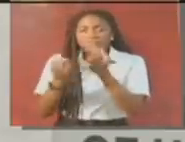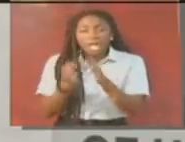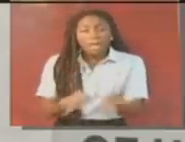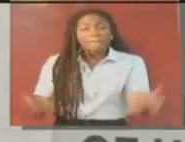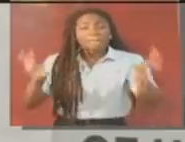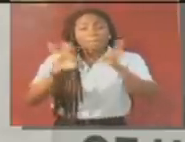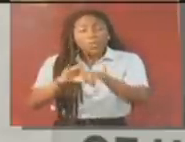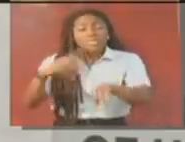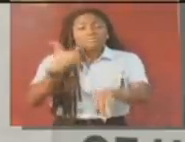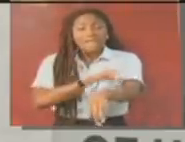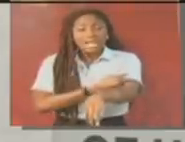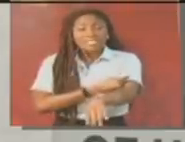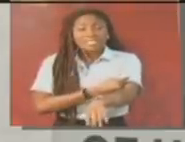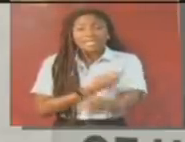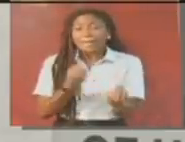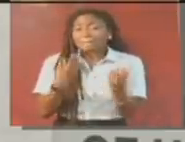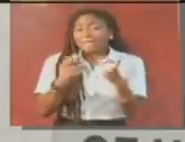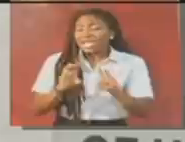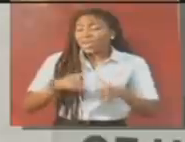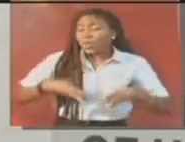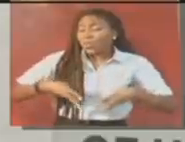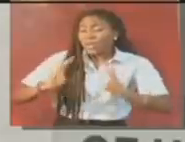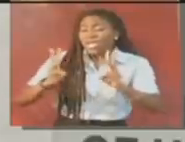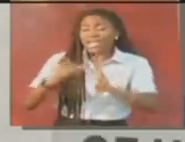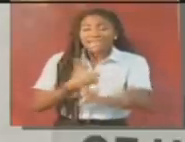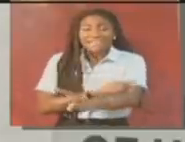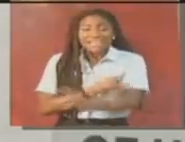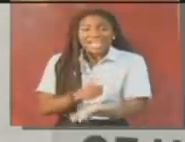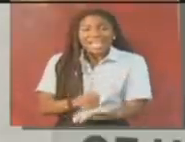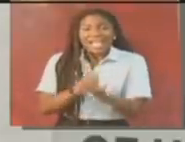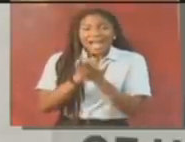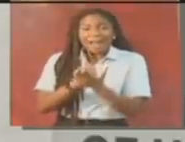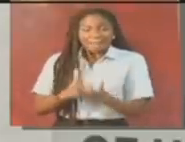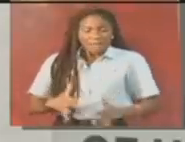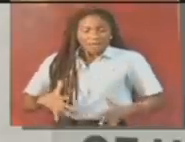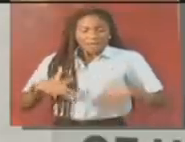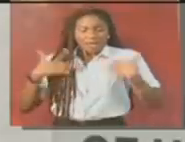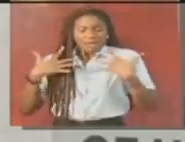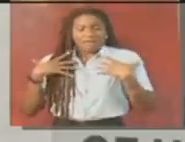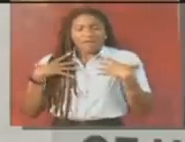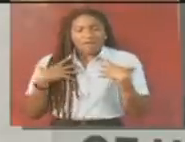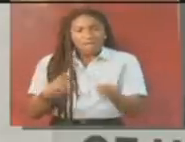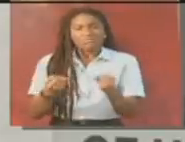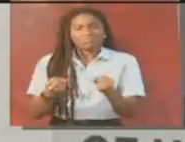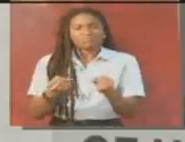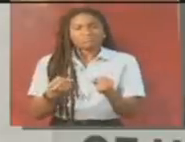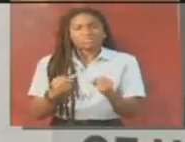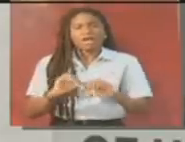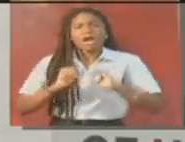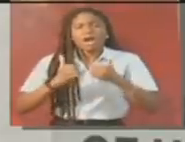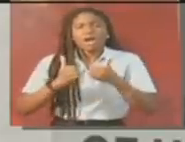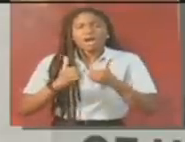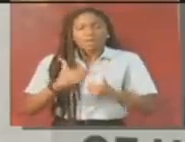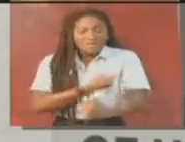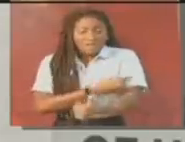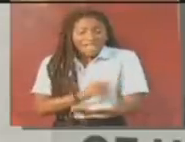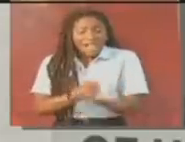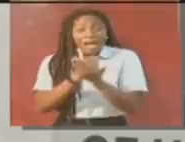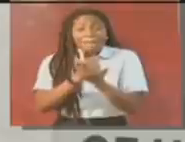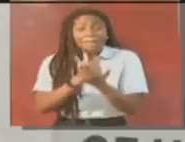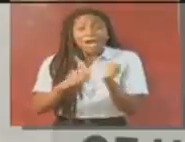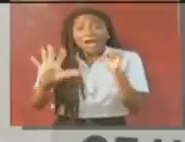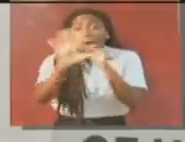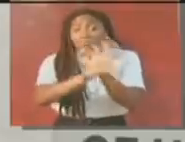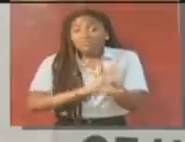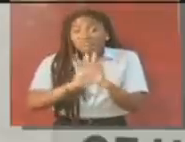many ways in which vaccines enable us to lead healthy and productive lives by preventing the spread of